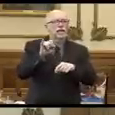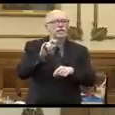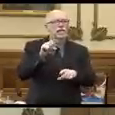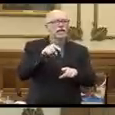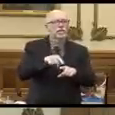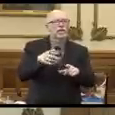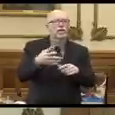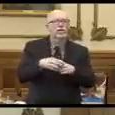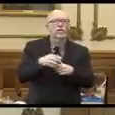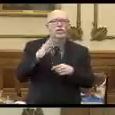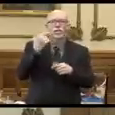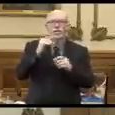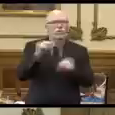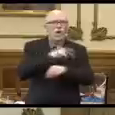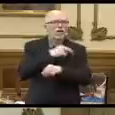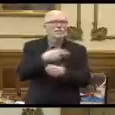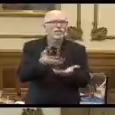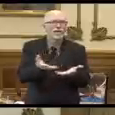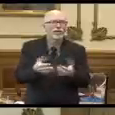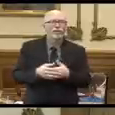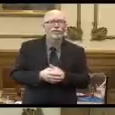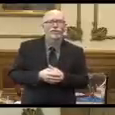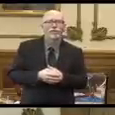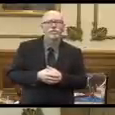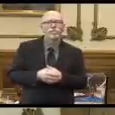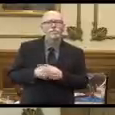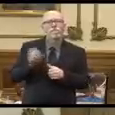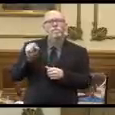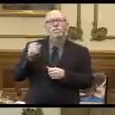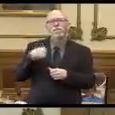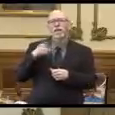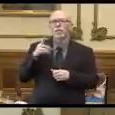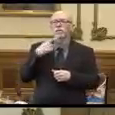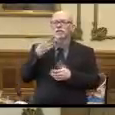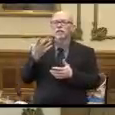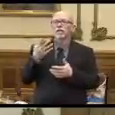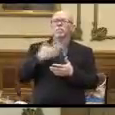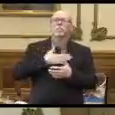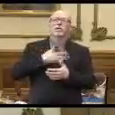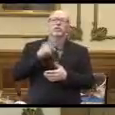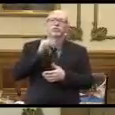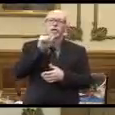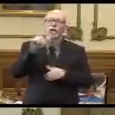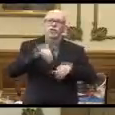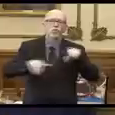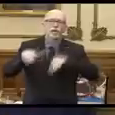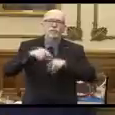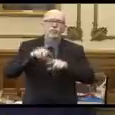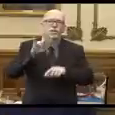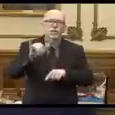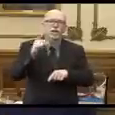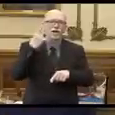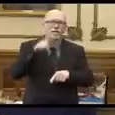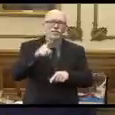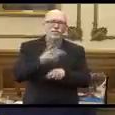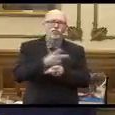is no hospital there. Yeah, I would say, Kathy, please do not swim to Kentucky to get care.